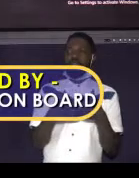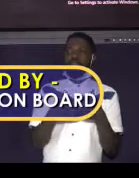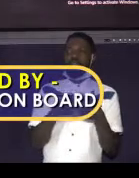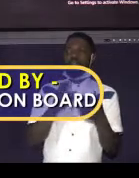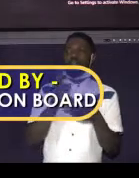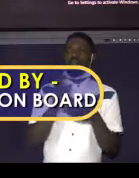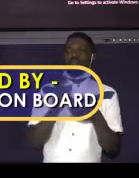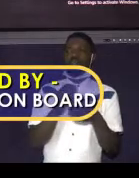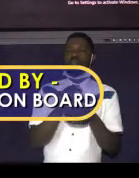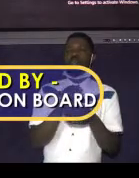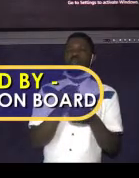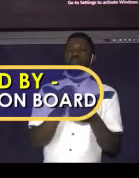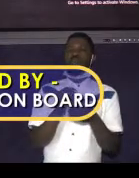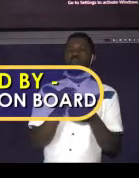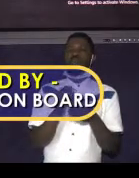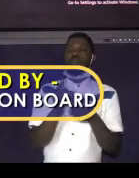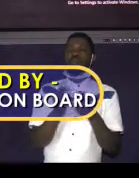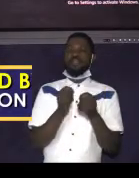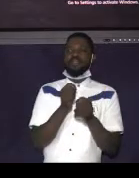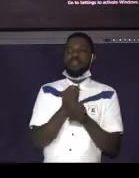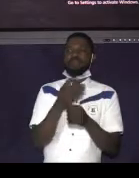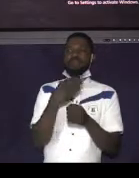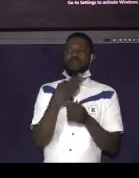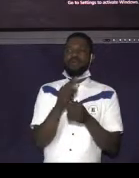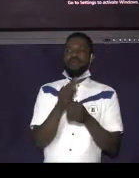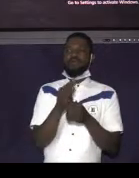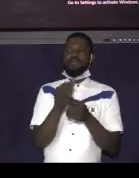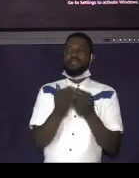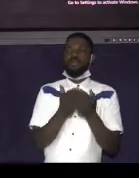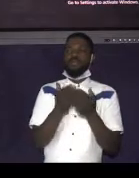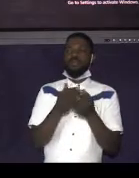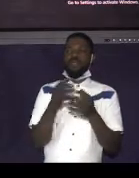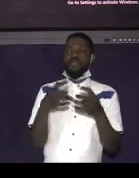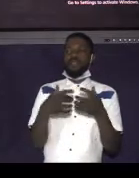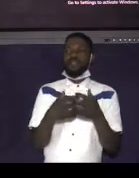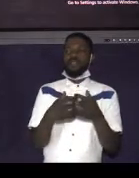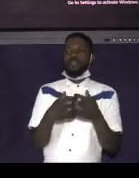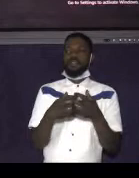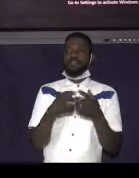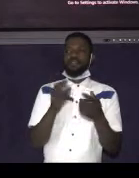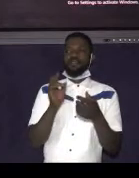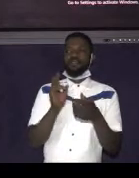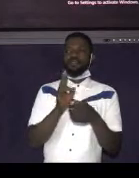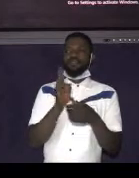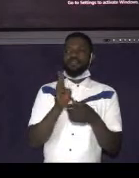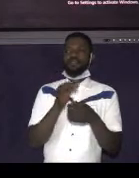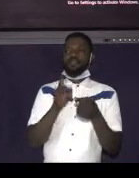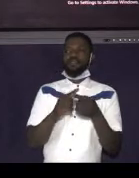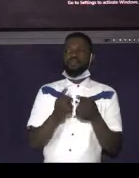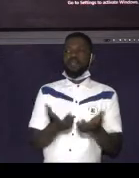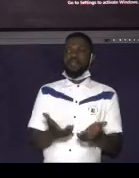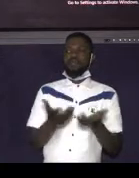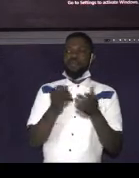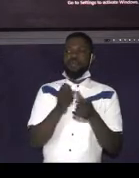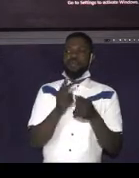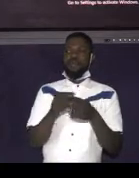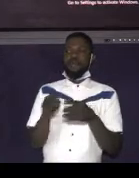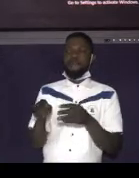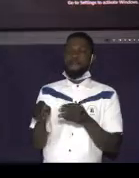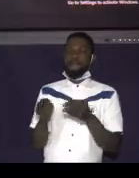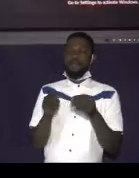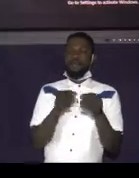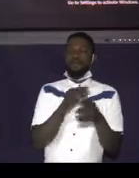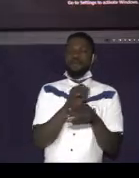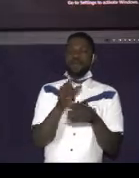simple machine. A lever is what? A type of simple machine, then used to lift or move